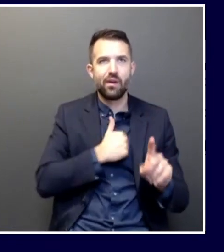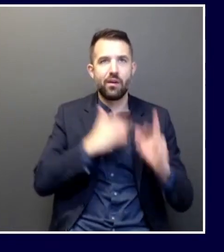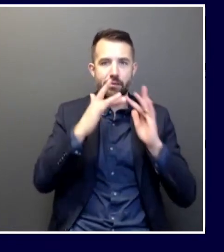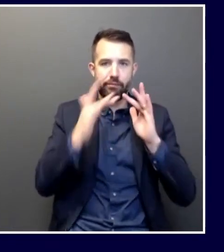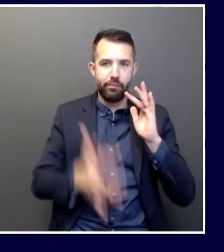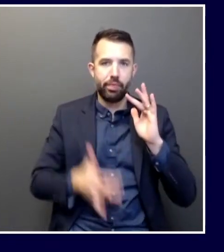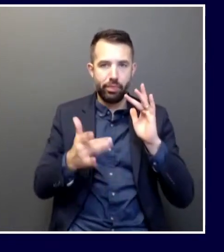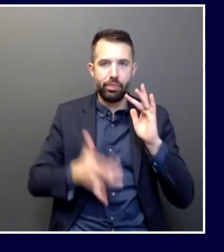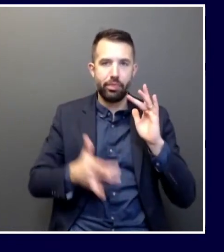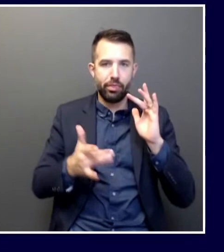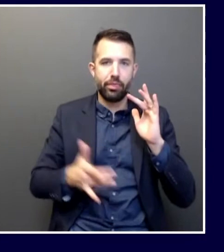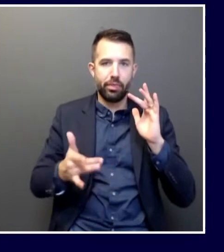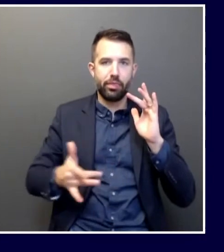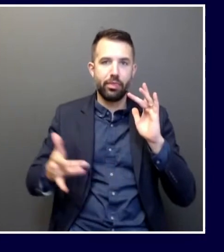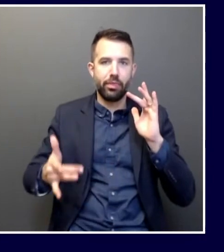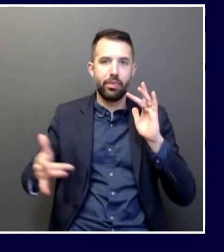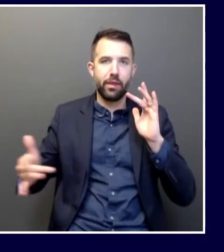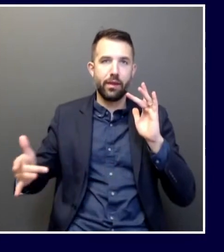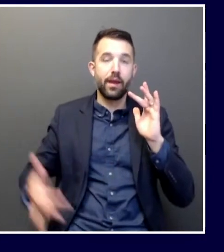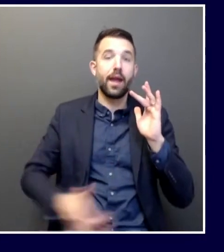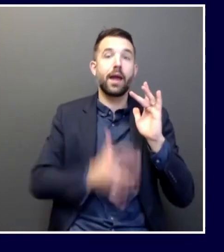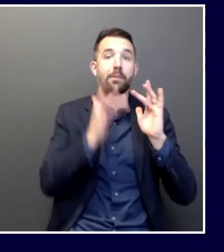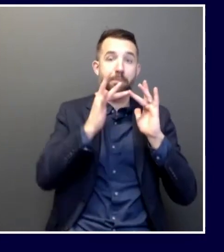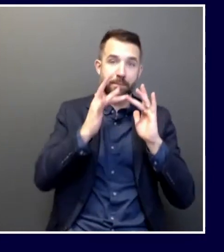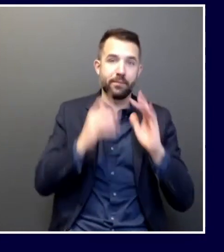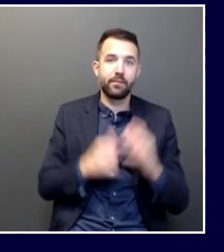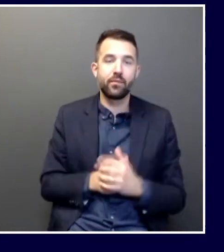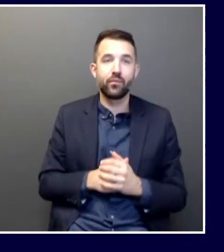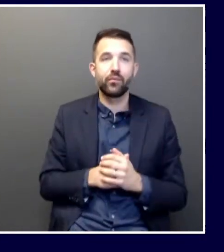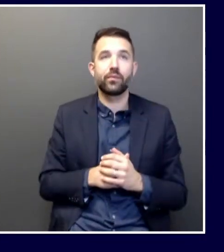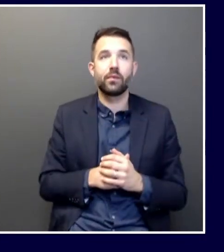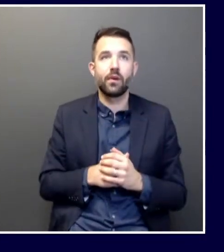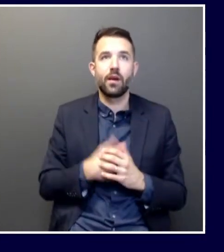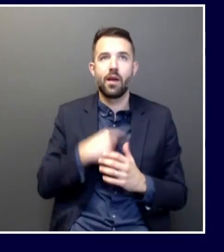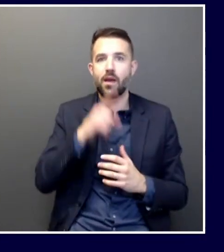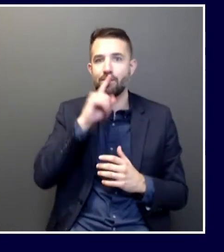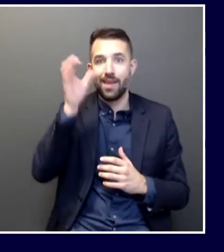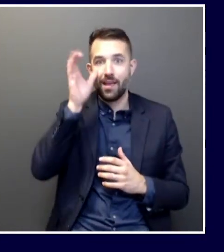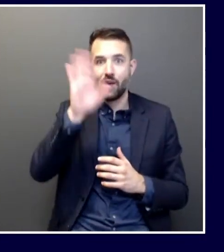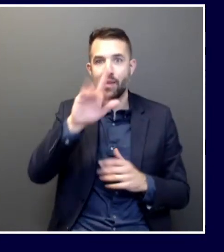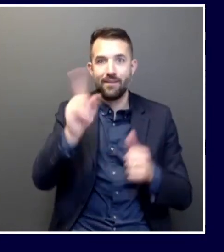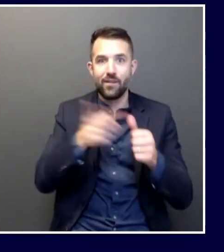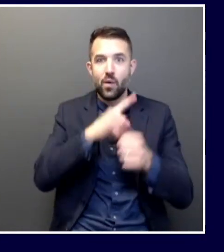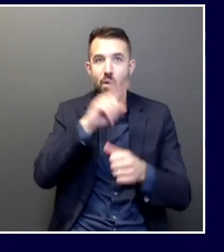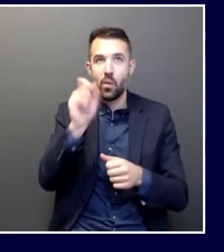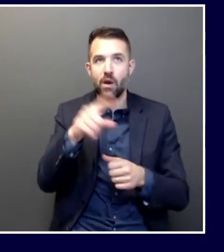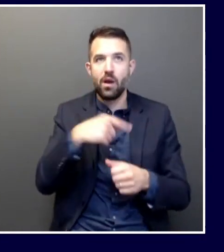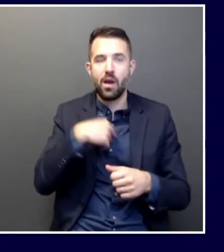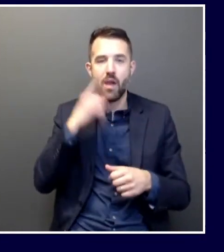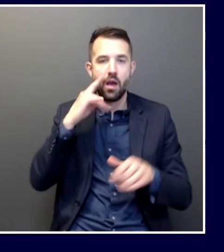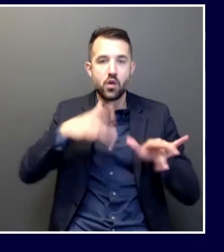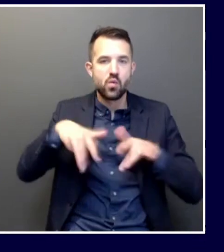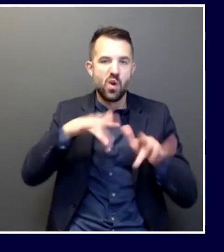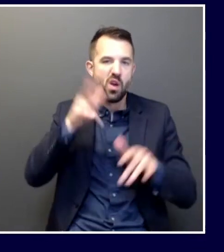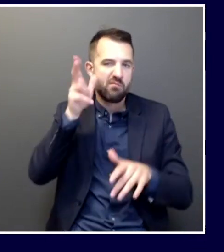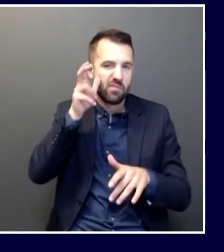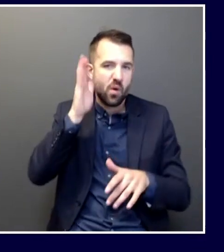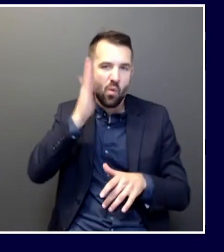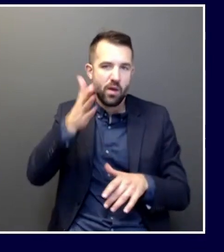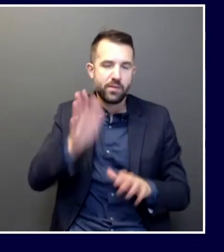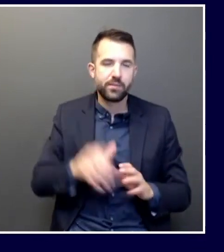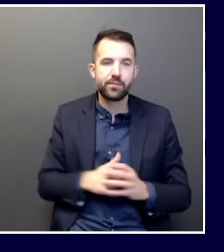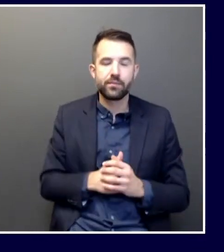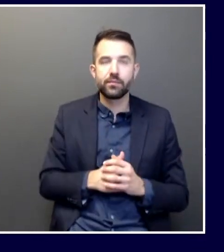second, and I'll listen back for your answer to my previous question. But the other question I had was, we have heard from some folks in Southern